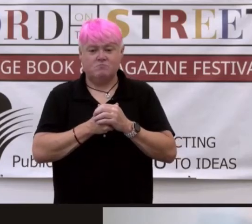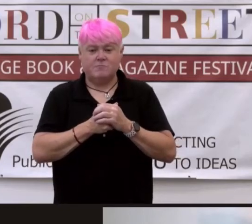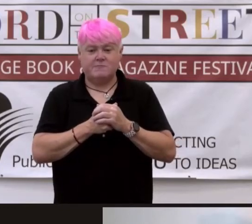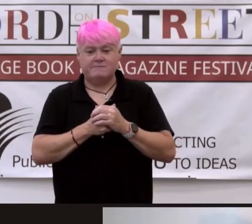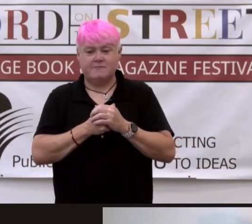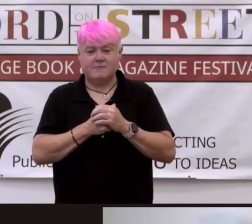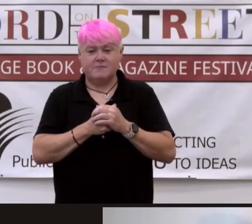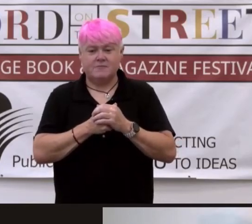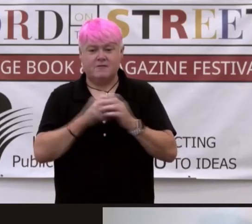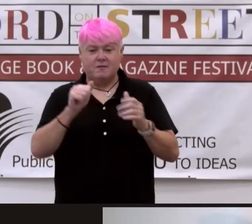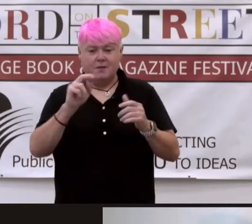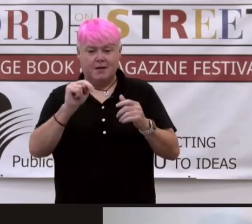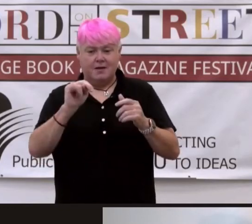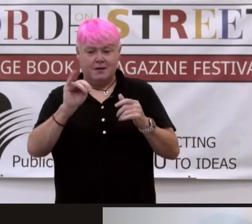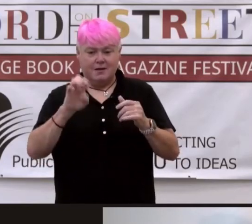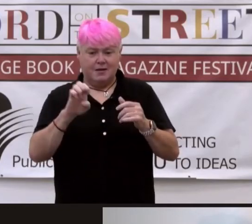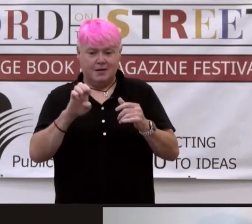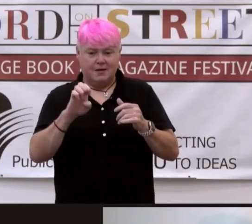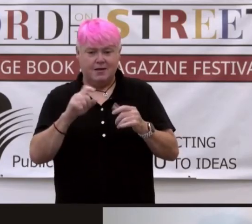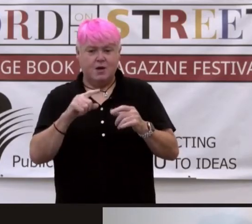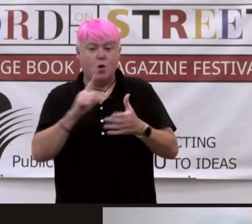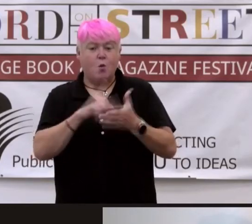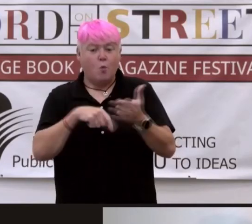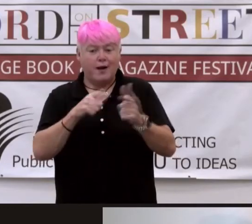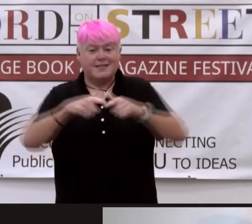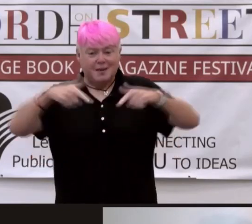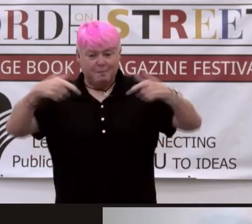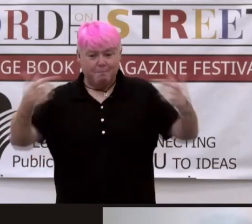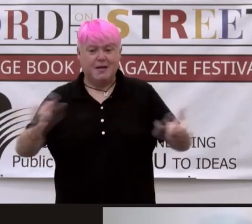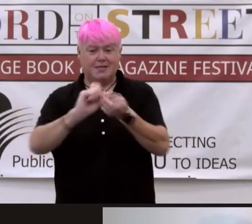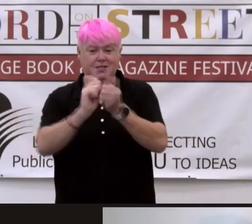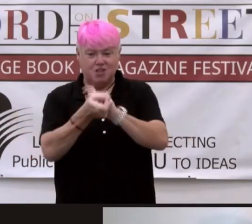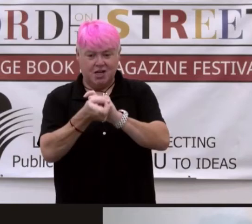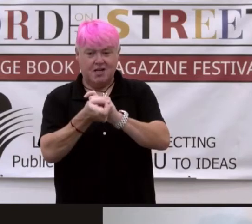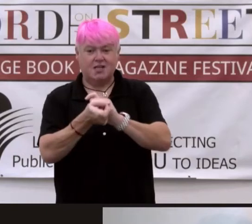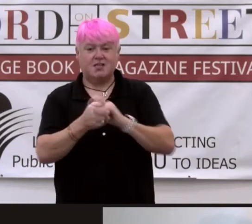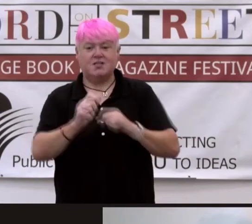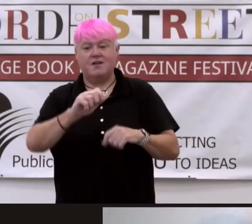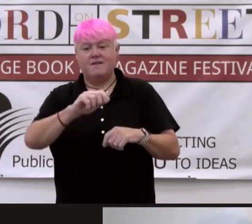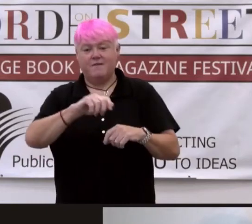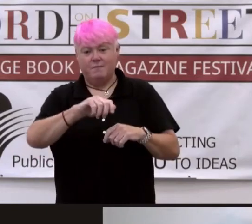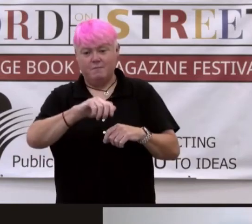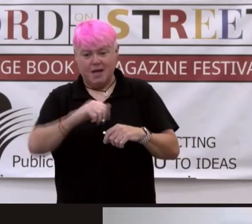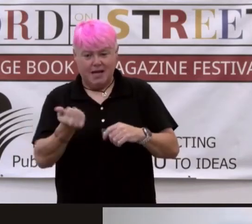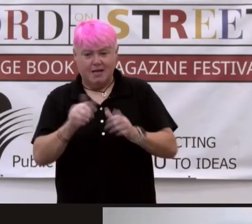From Annie, what is the biggest change in any of your books from the first draft to final?